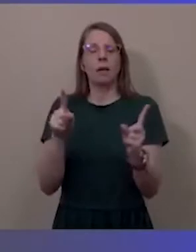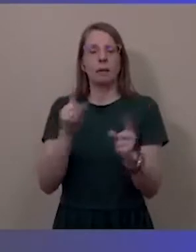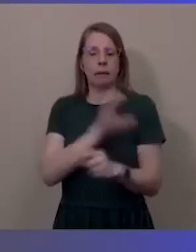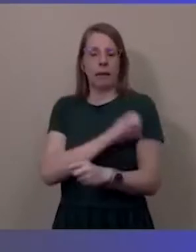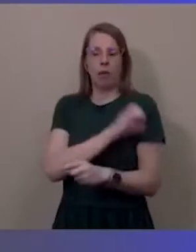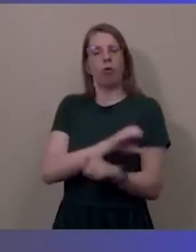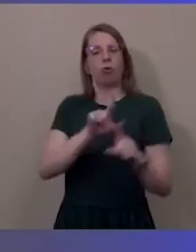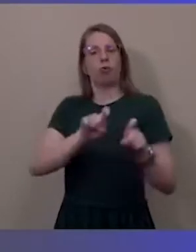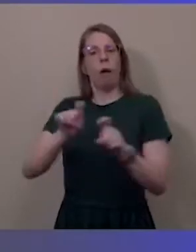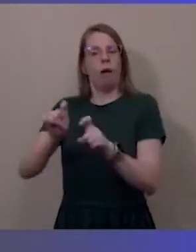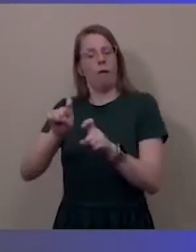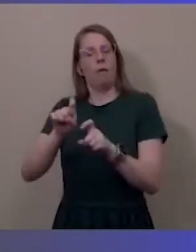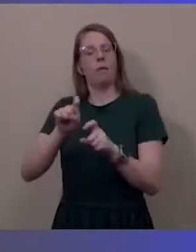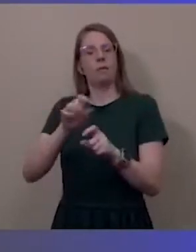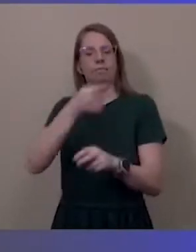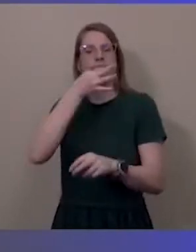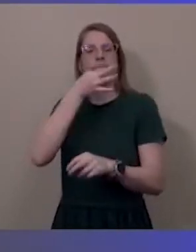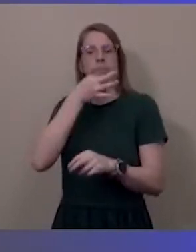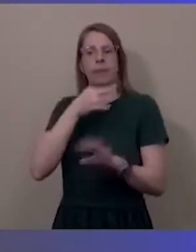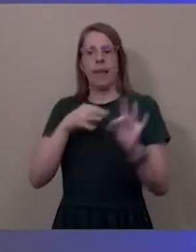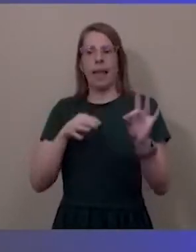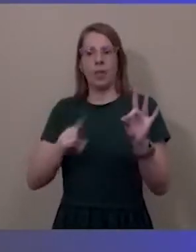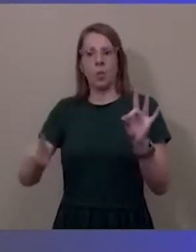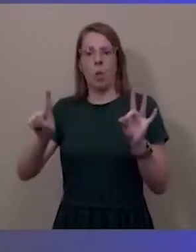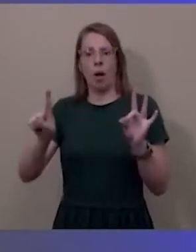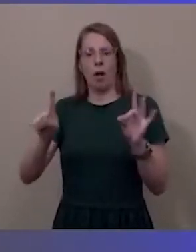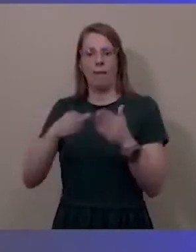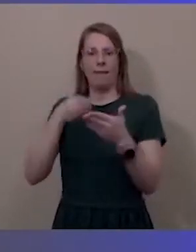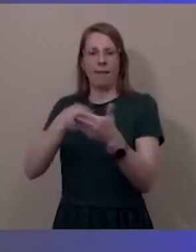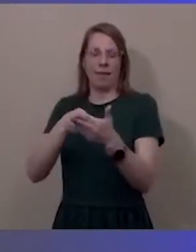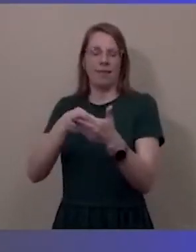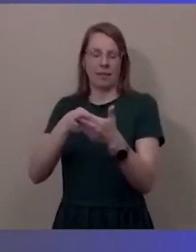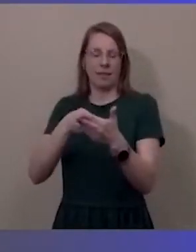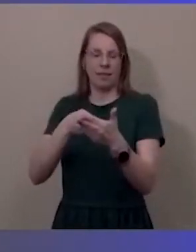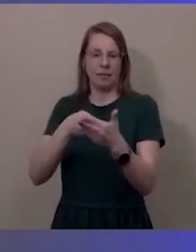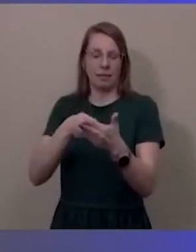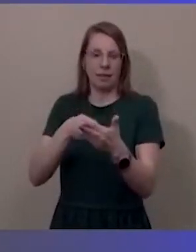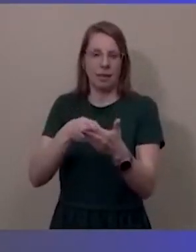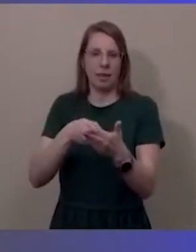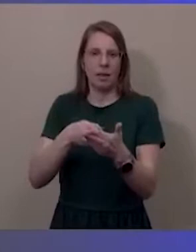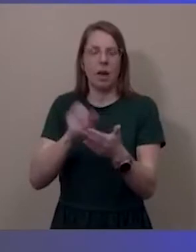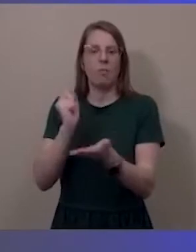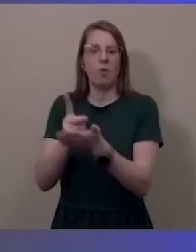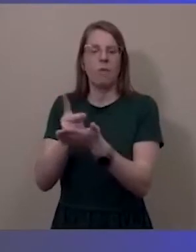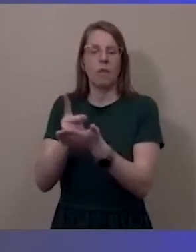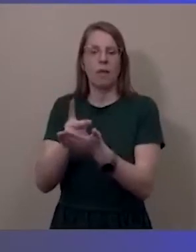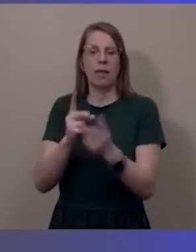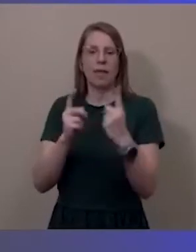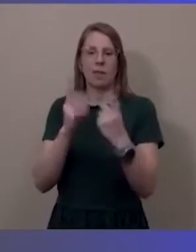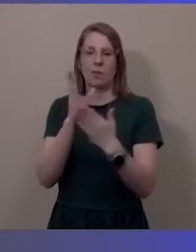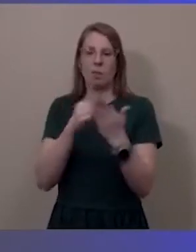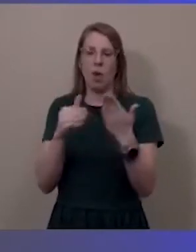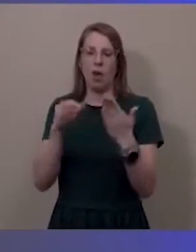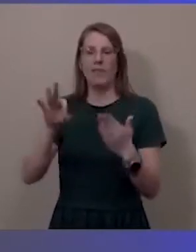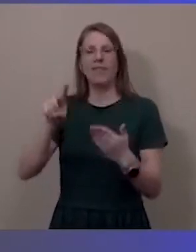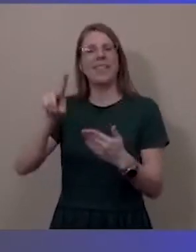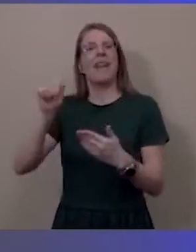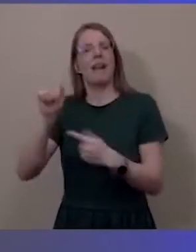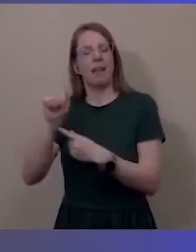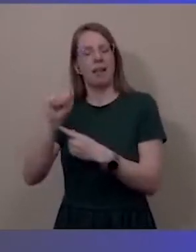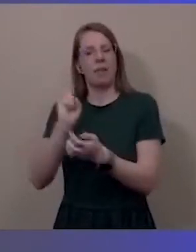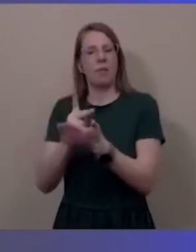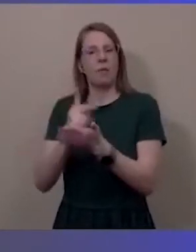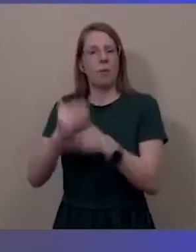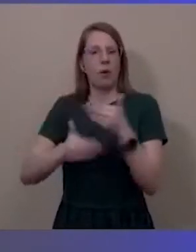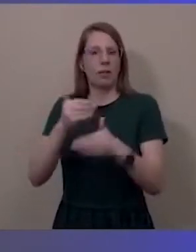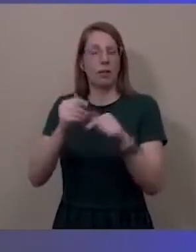data and basically voted 8-1 against approval. Now that's just one part of the FDA approval process, but